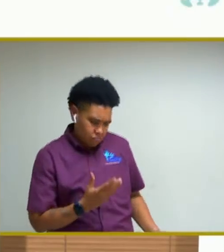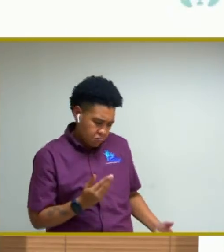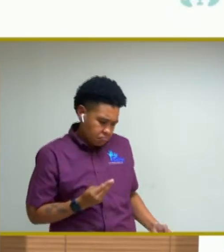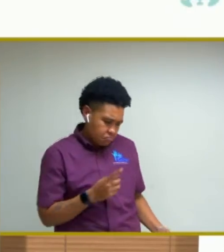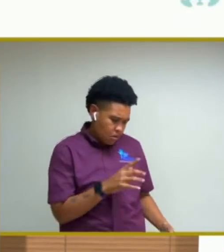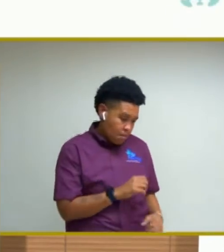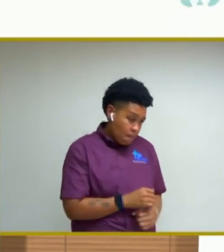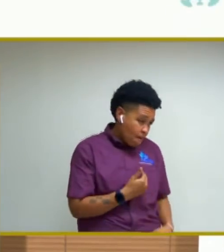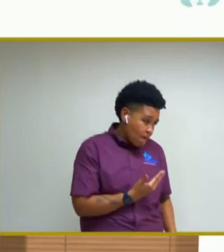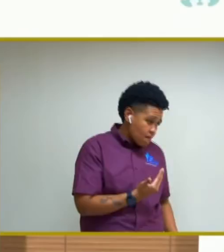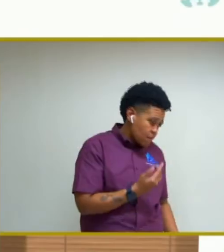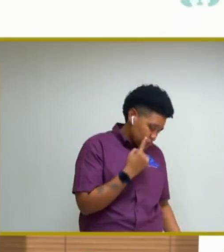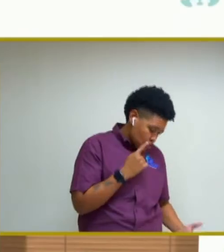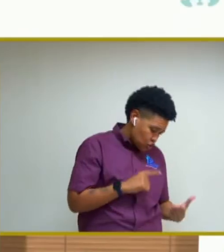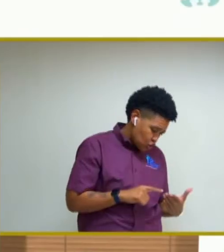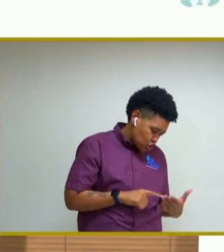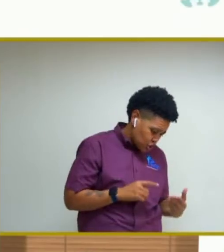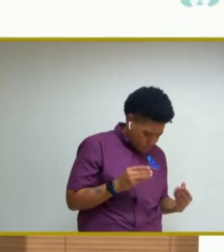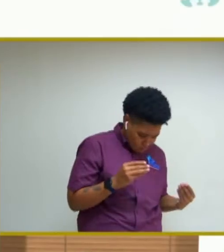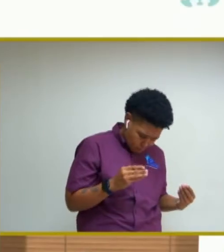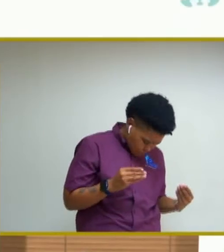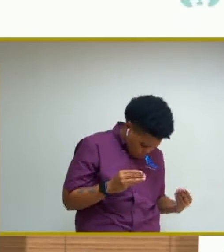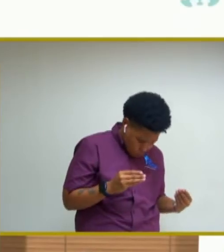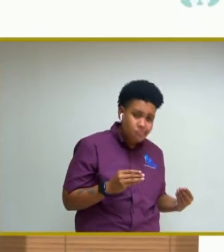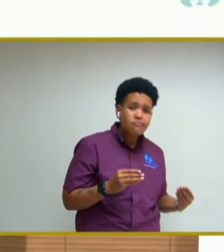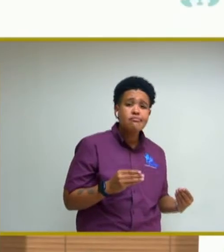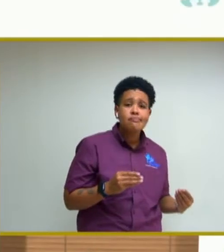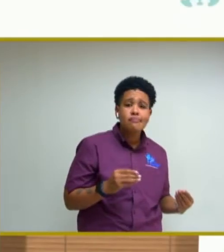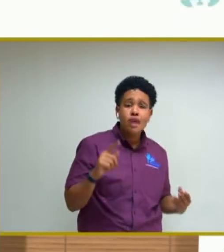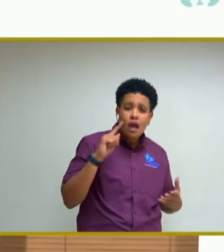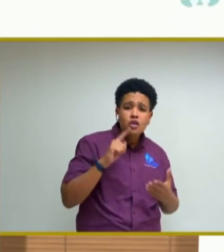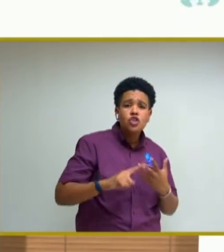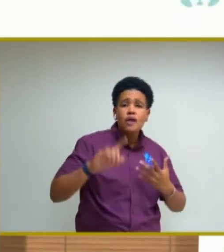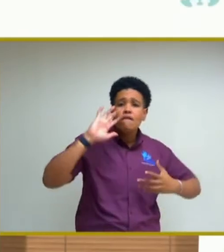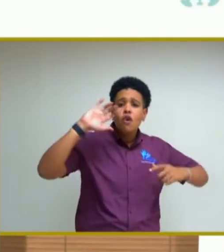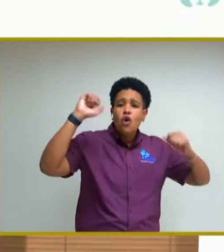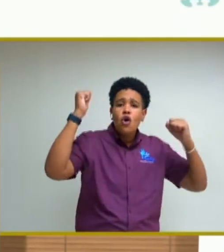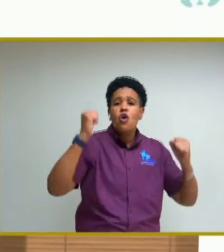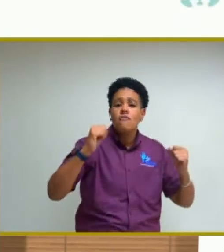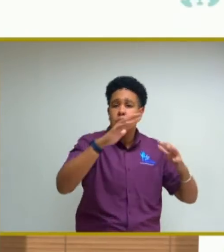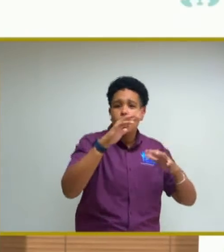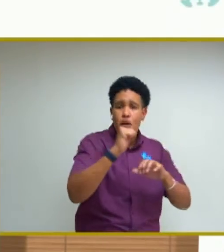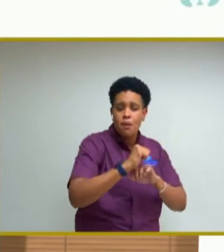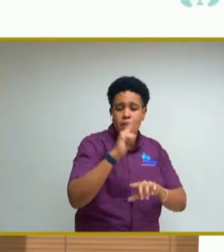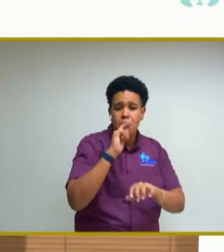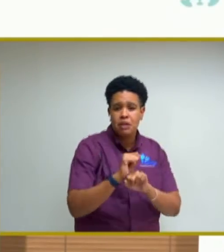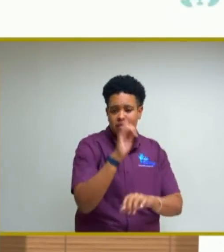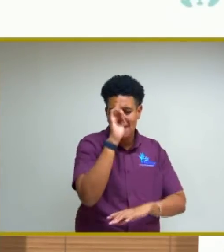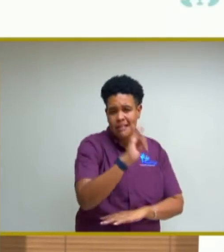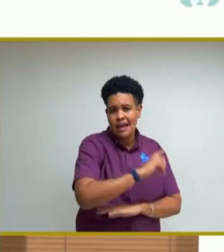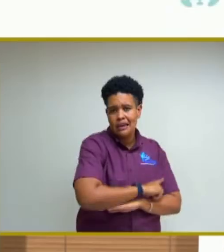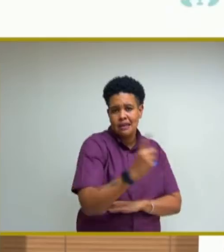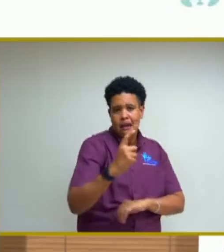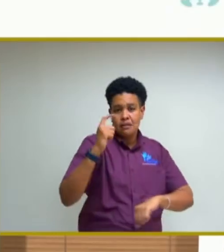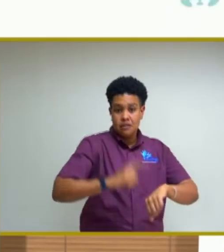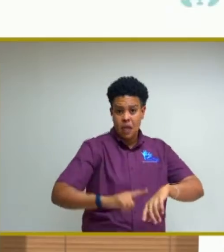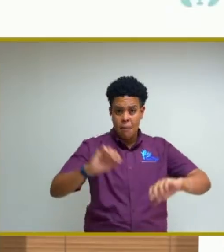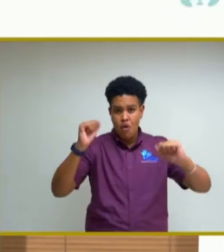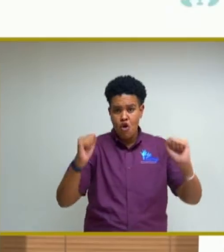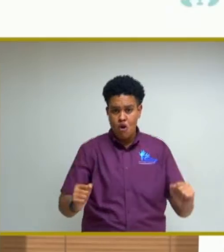their appointment, and they will be checked for the confirmation of their appointments for that day and time.